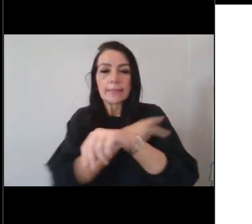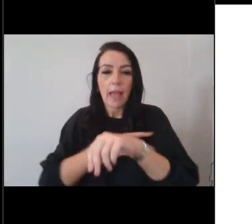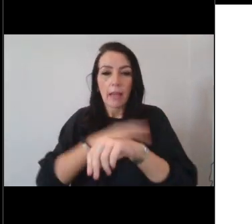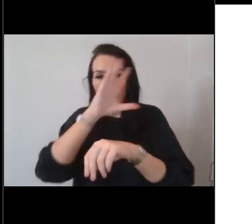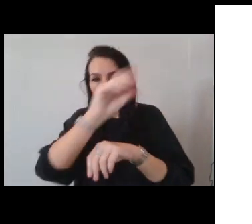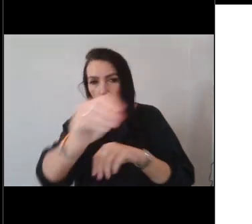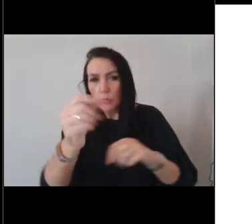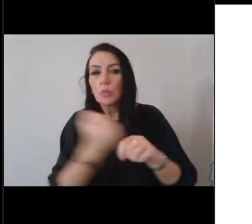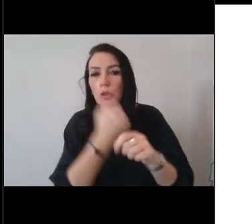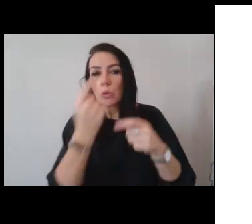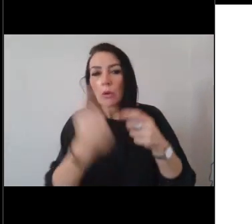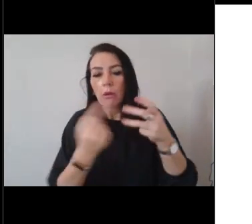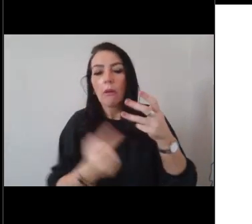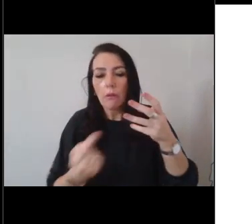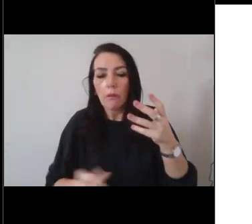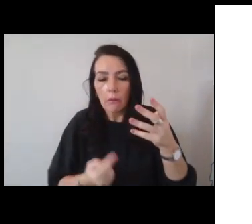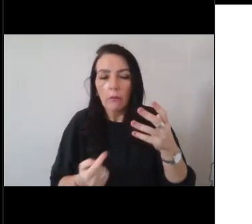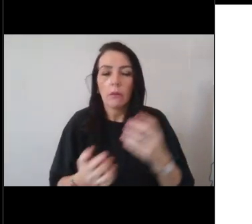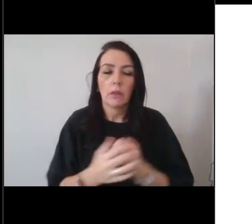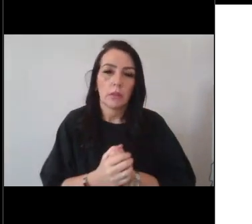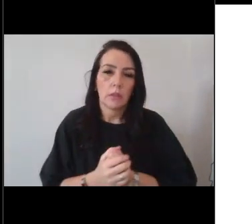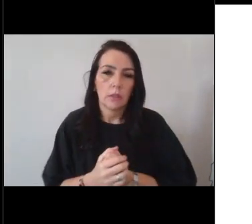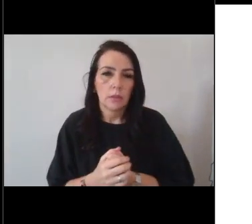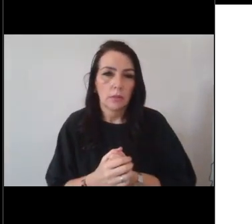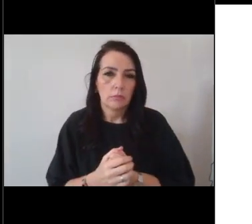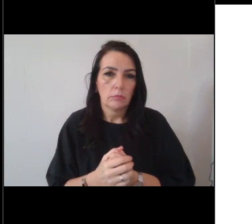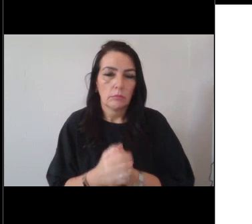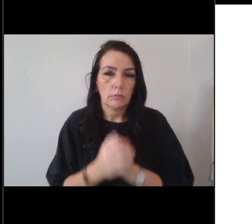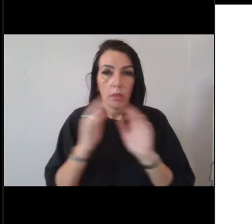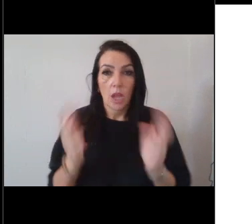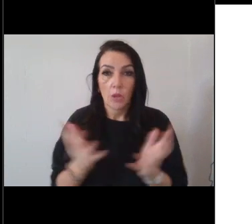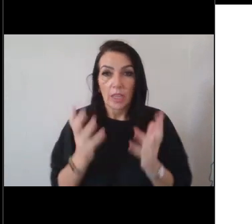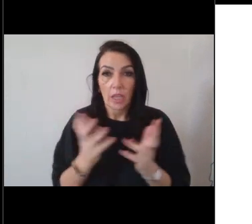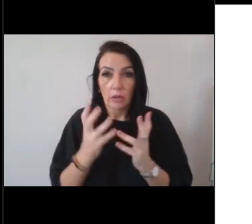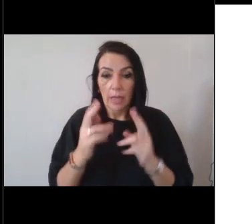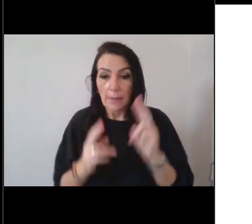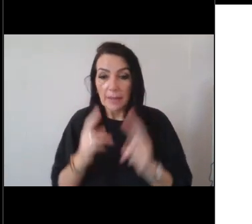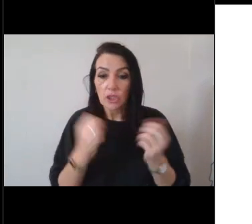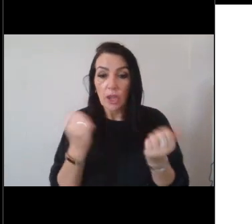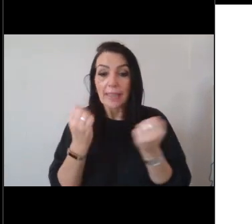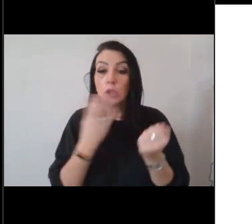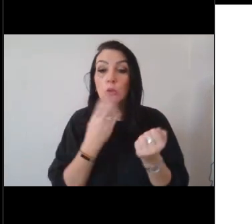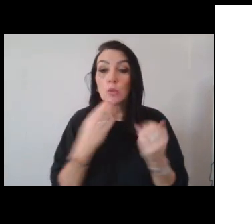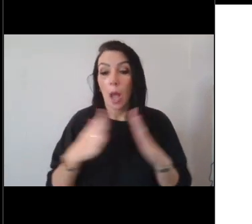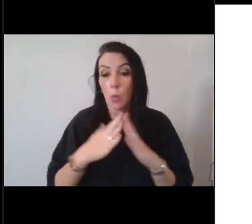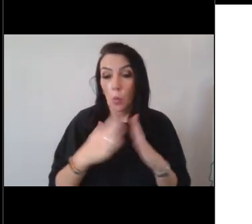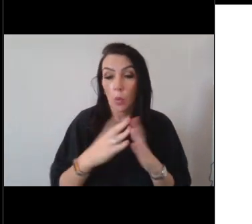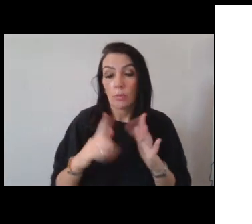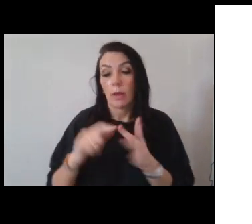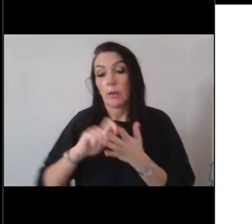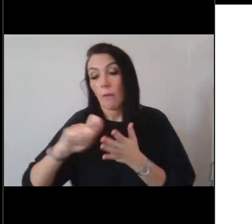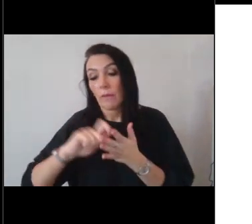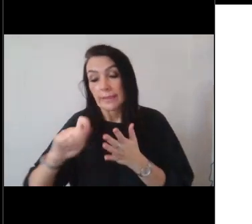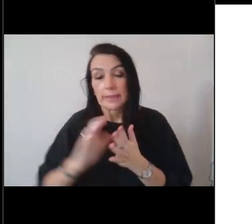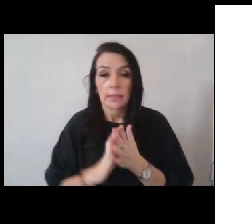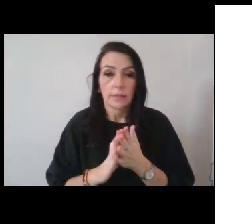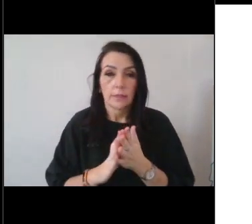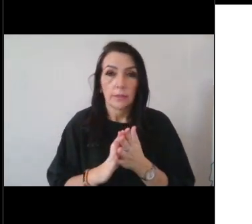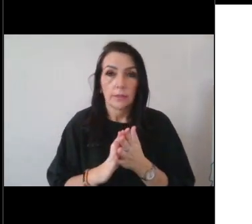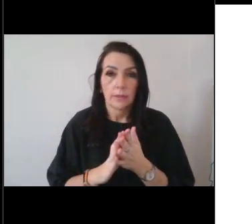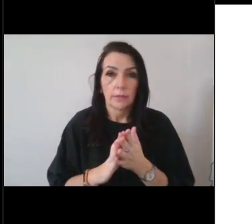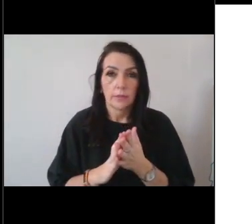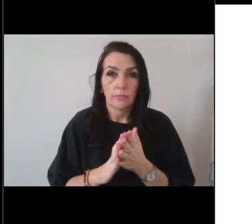terms of energy saving. So we can encourage measuring our energy use at home and at the office. We can look at behaviours that have changed